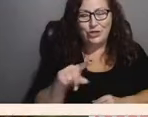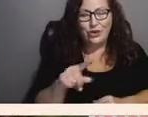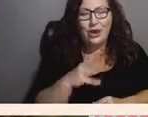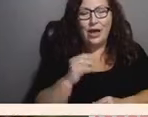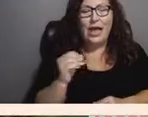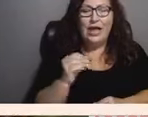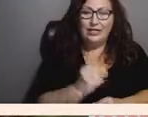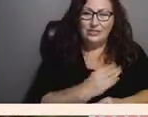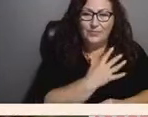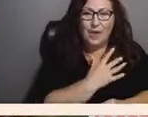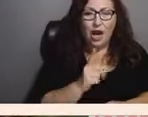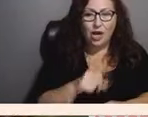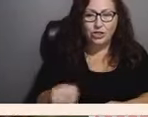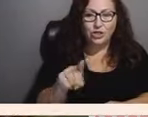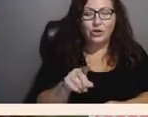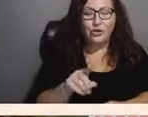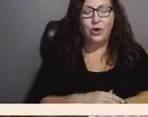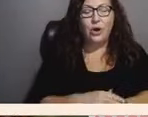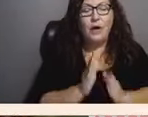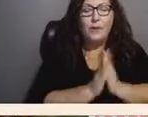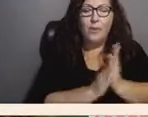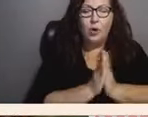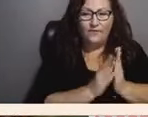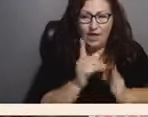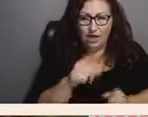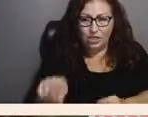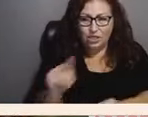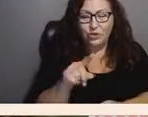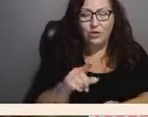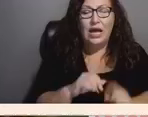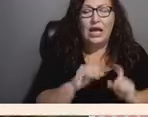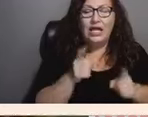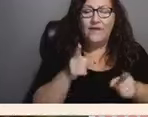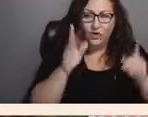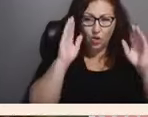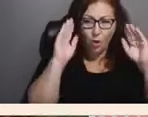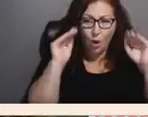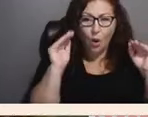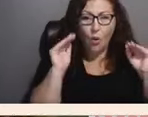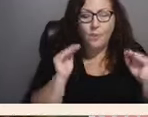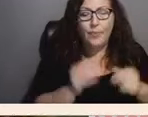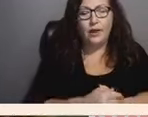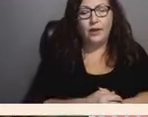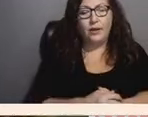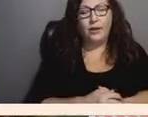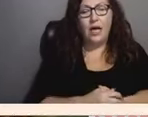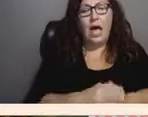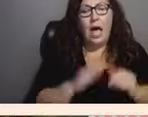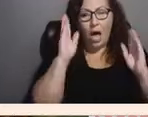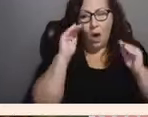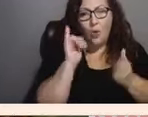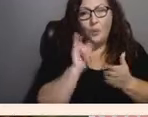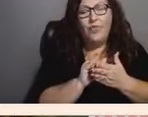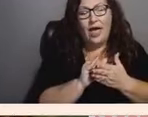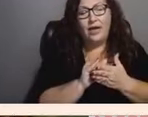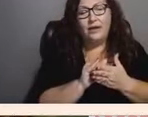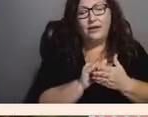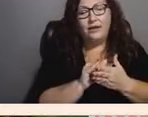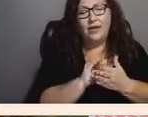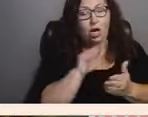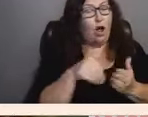you, motivated you, given you hope. I hope that, in all